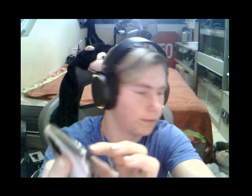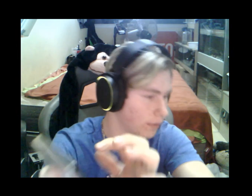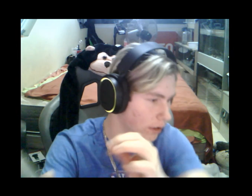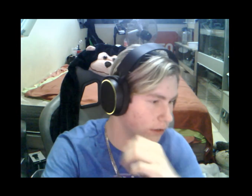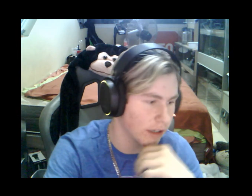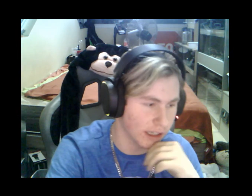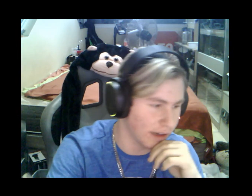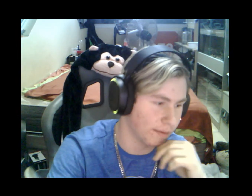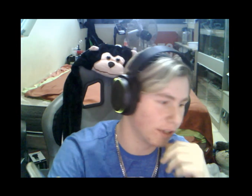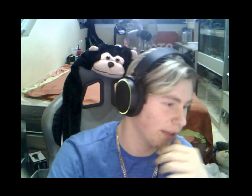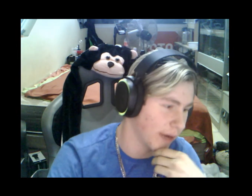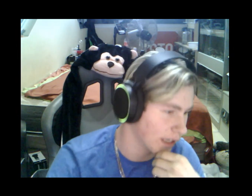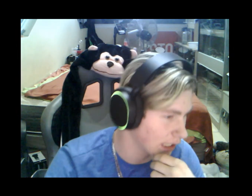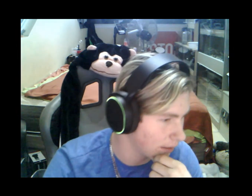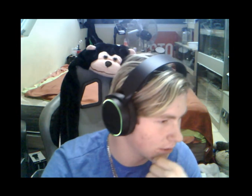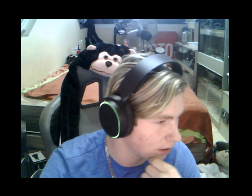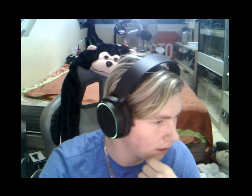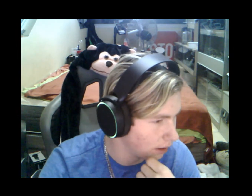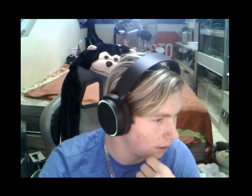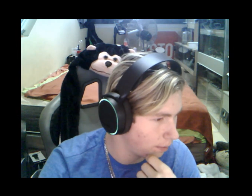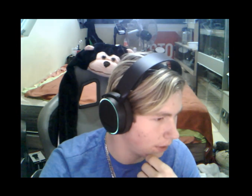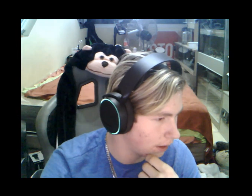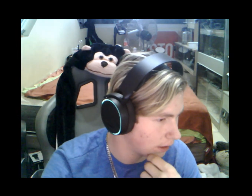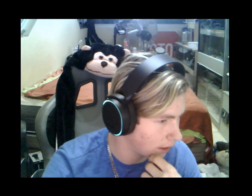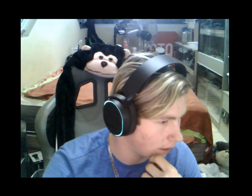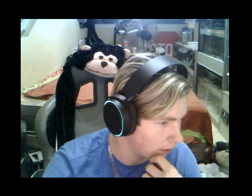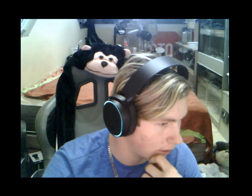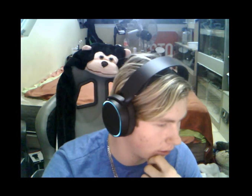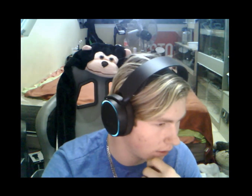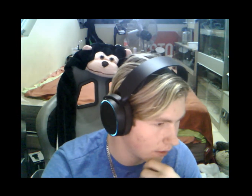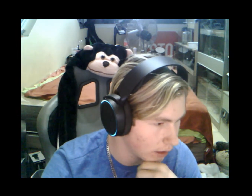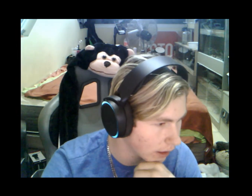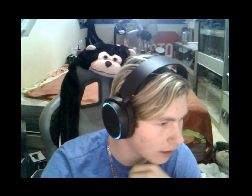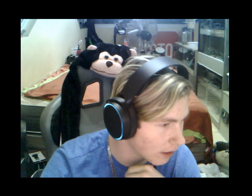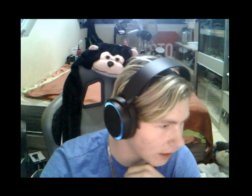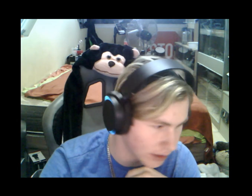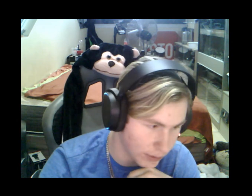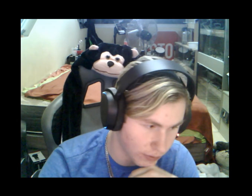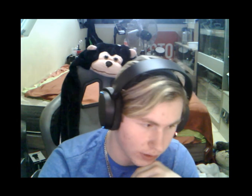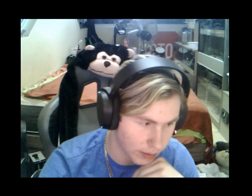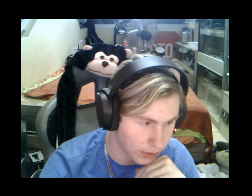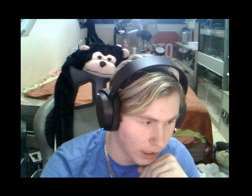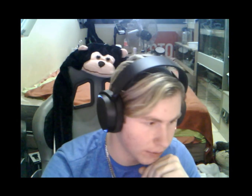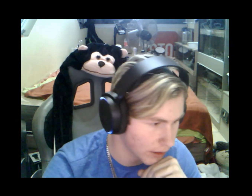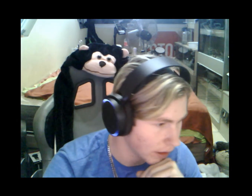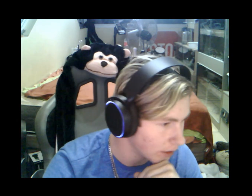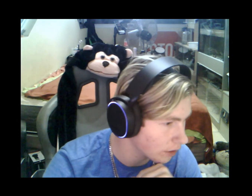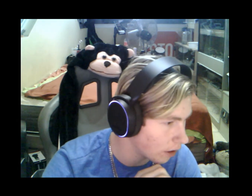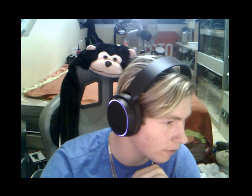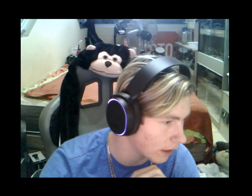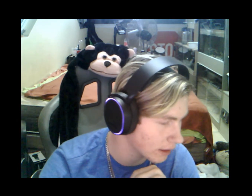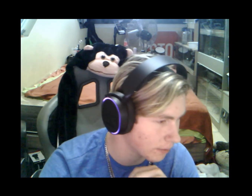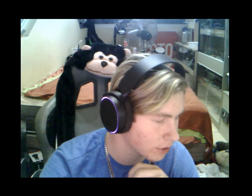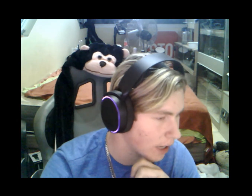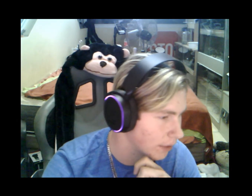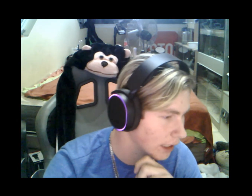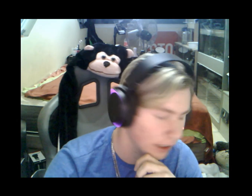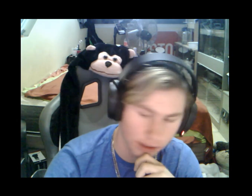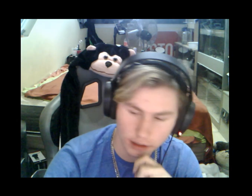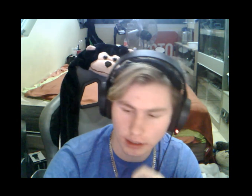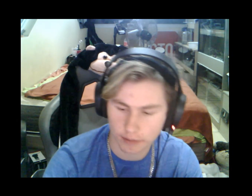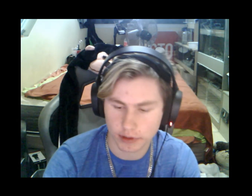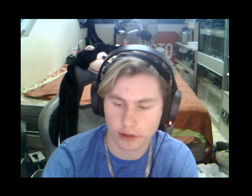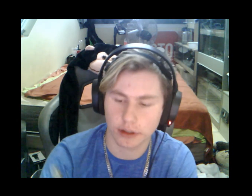Oh, sorry, I'm really bad at names, but yeah. Thank you guys so much for the subscribers. You can't find the subscribe